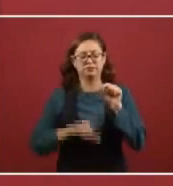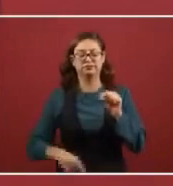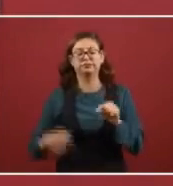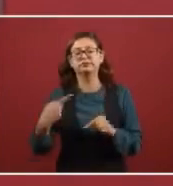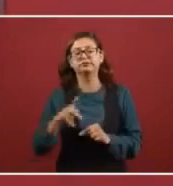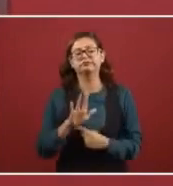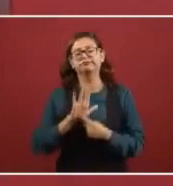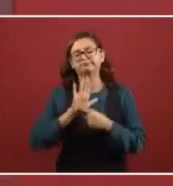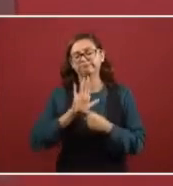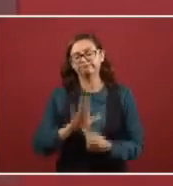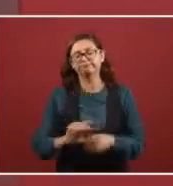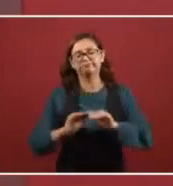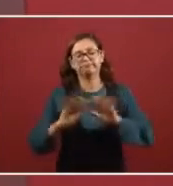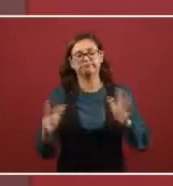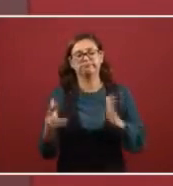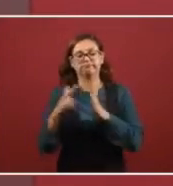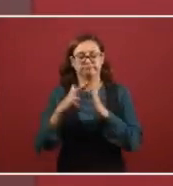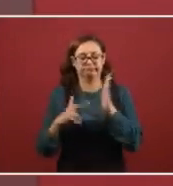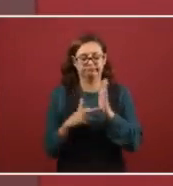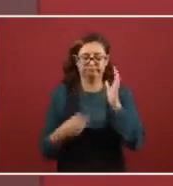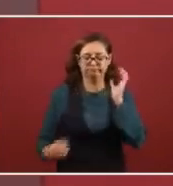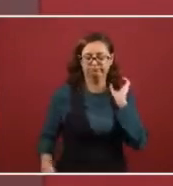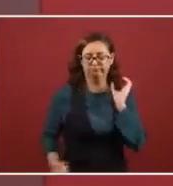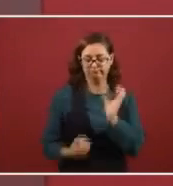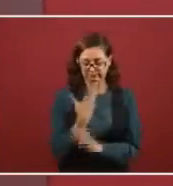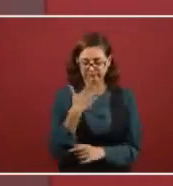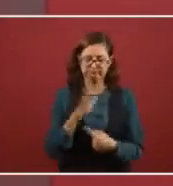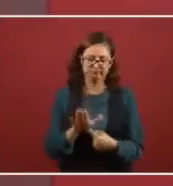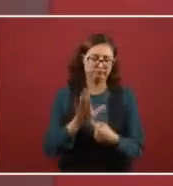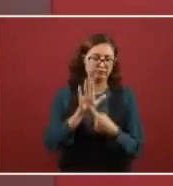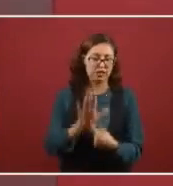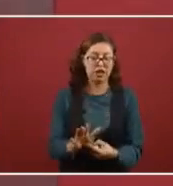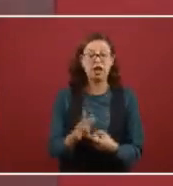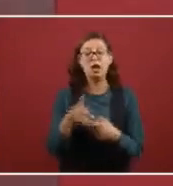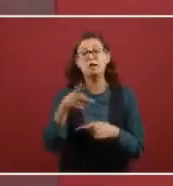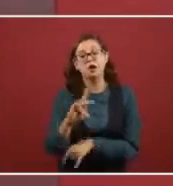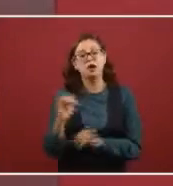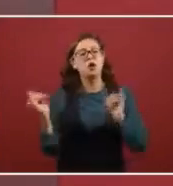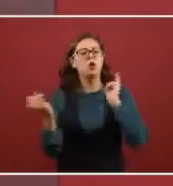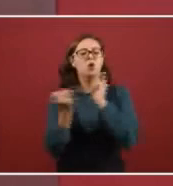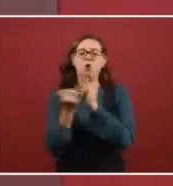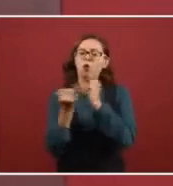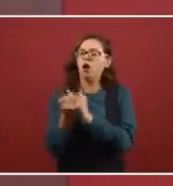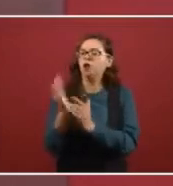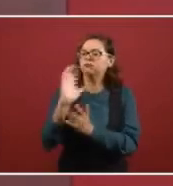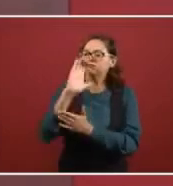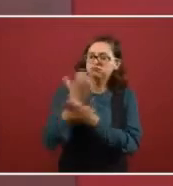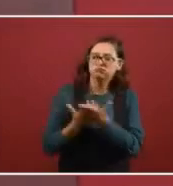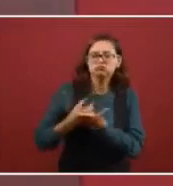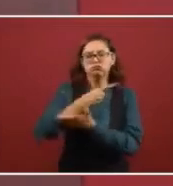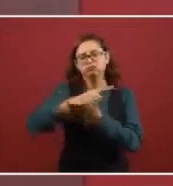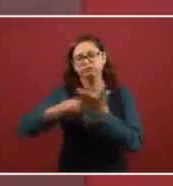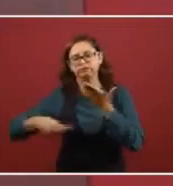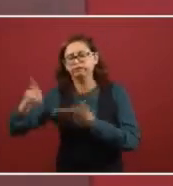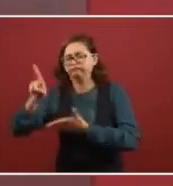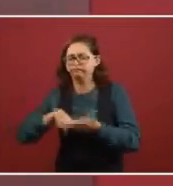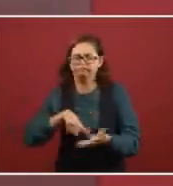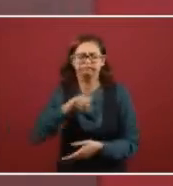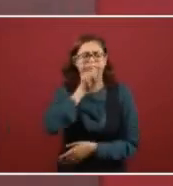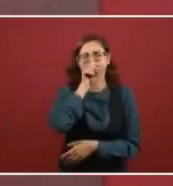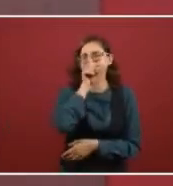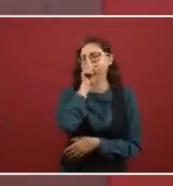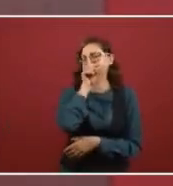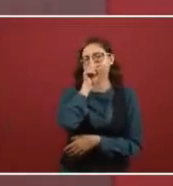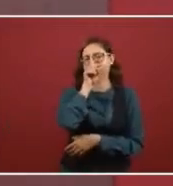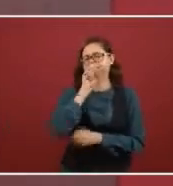rules. But also we're not going to cancel deals. We're not trying to close